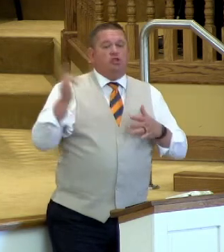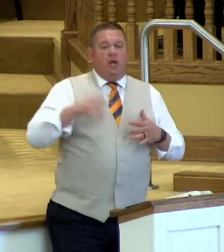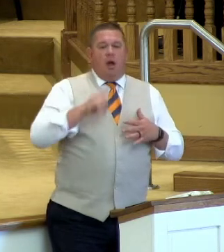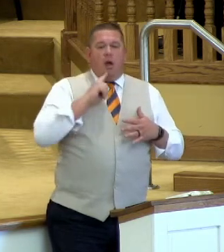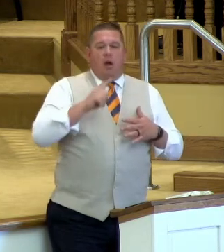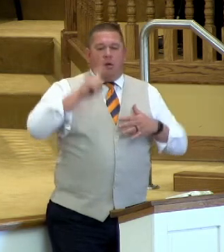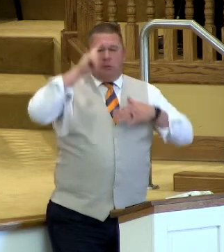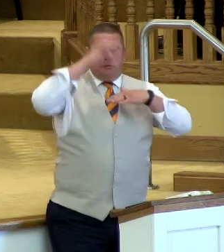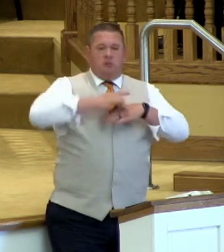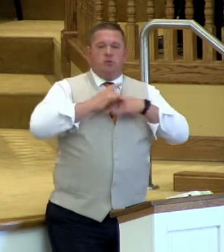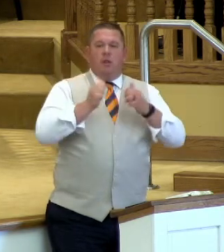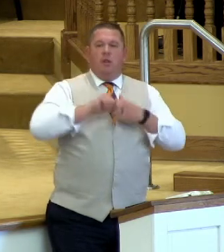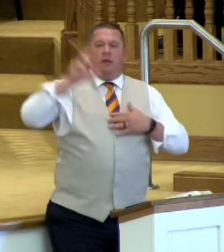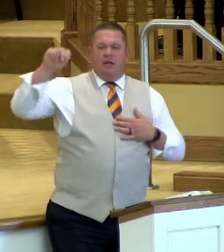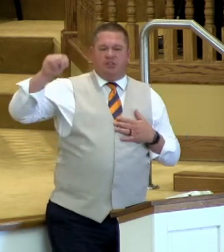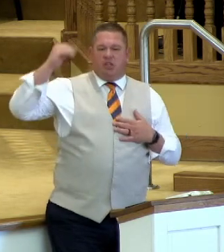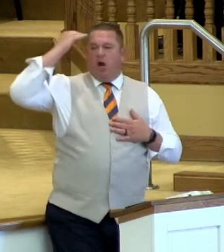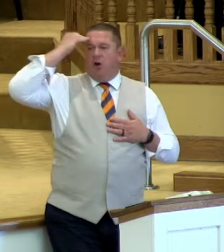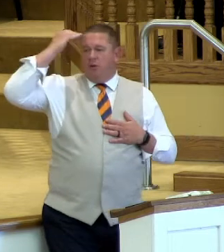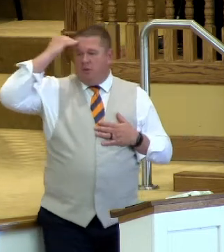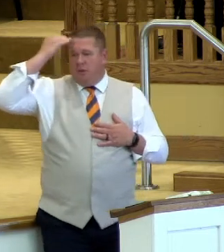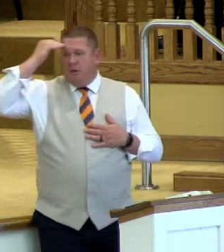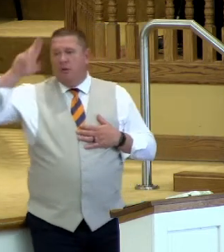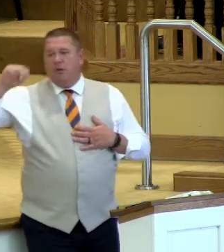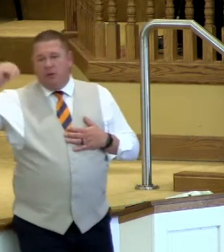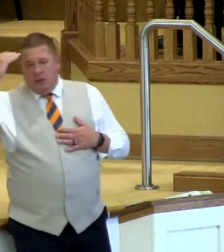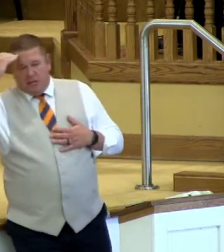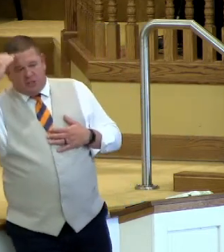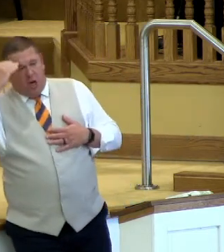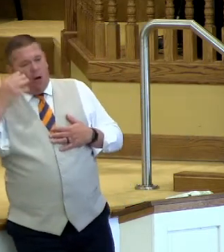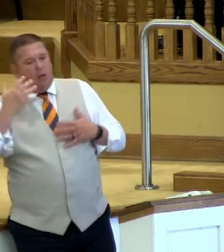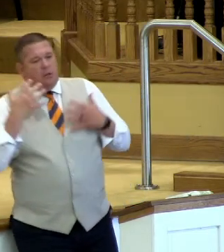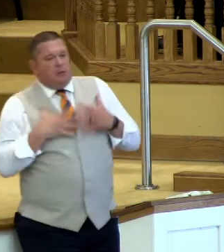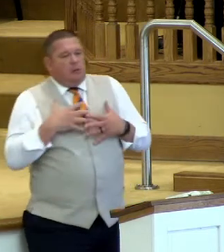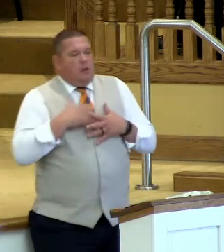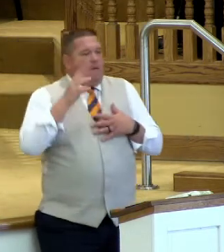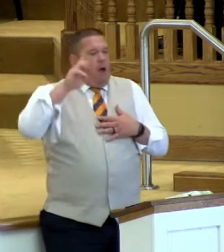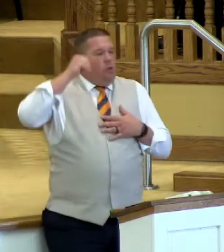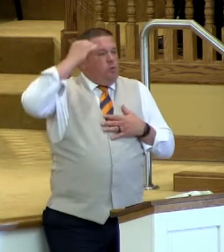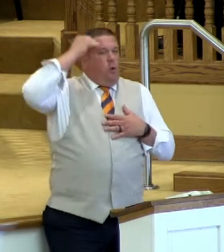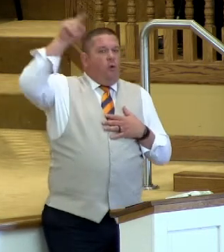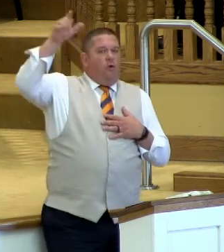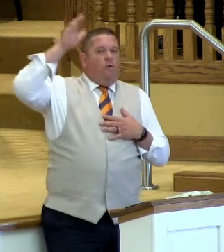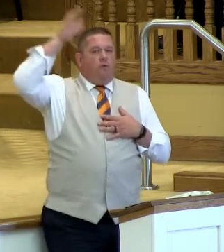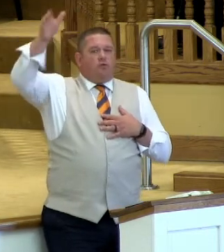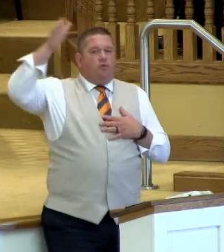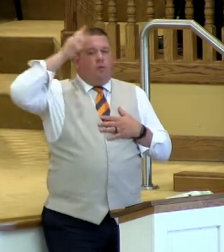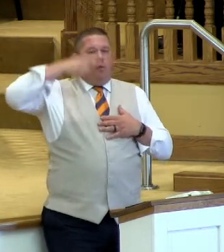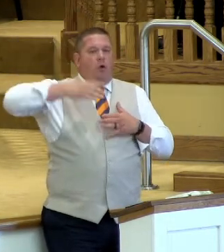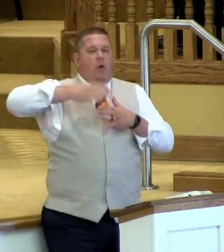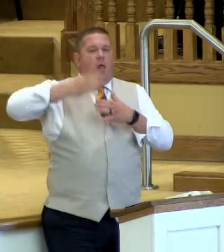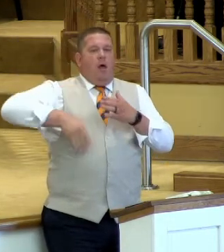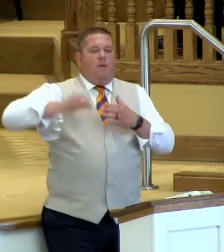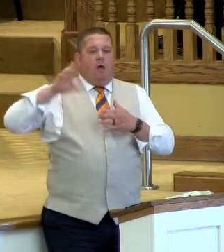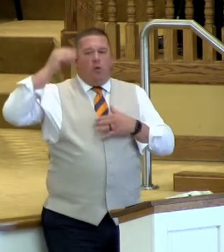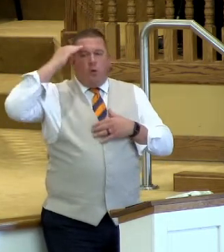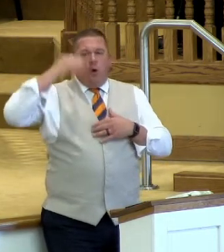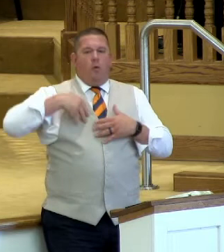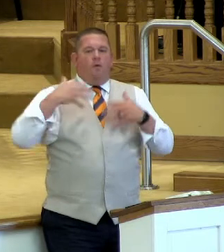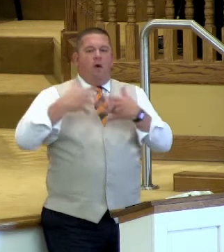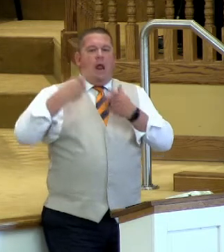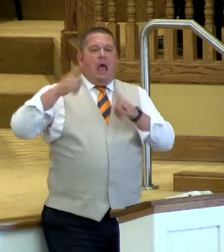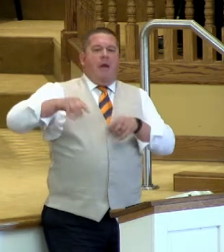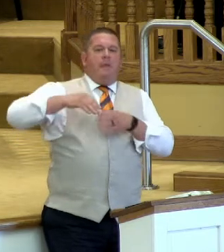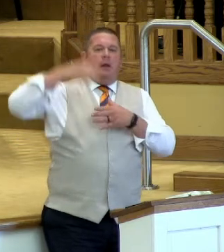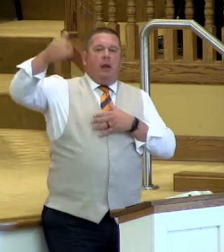are obsessed with the unknown, and we're distracted by the unknown. We're afraid about the results of the unknown. We're afraid what's